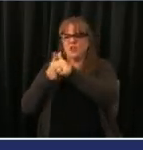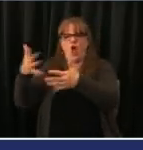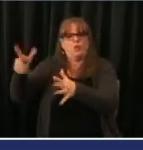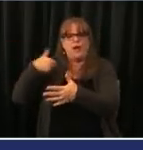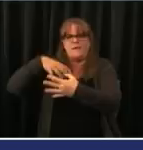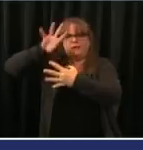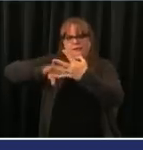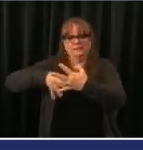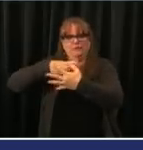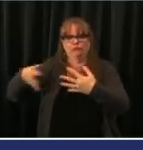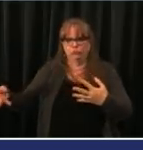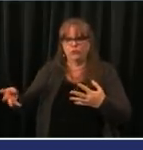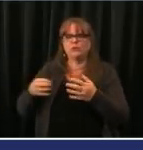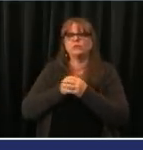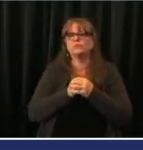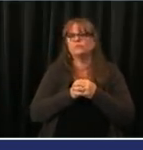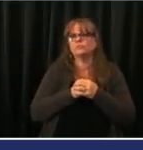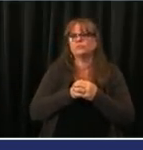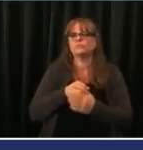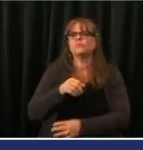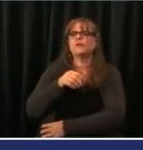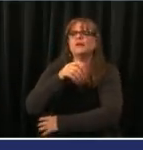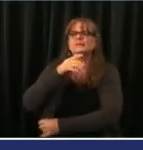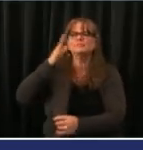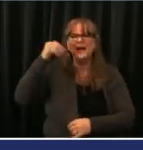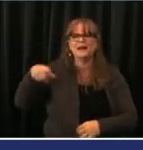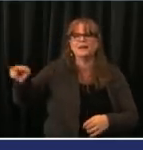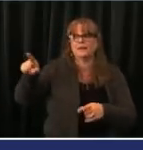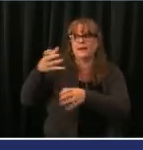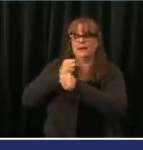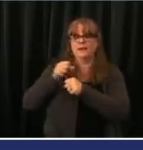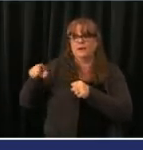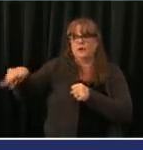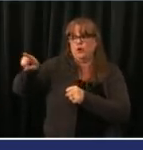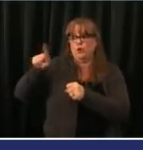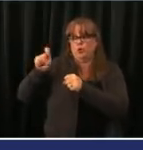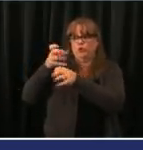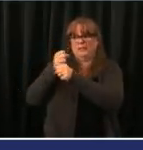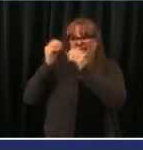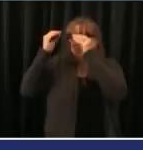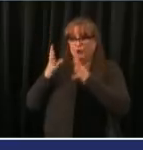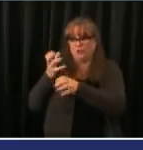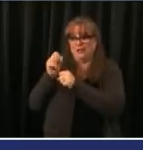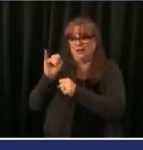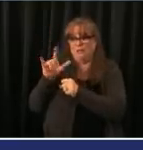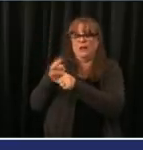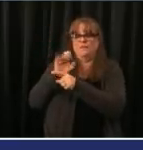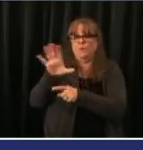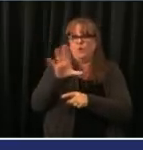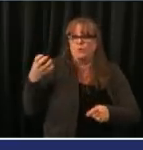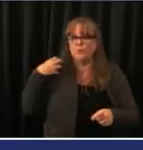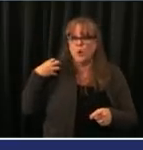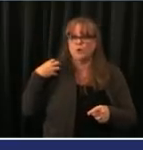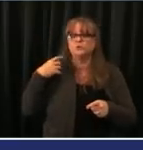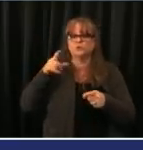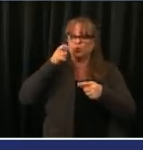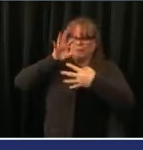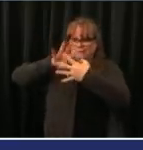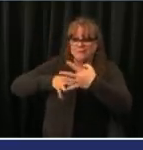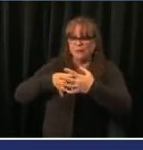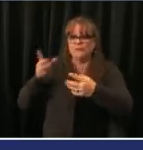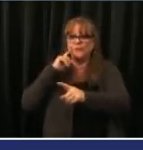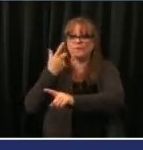tuned. Expect that email. In or around February 8th to be able to schedule that, and know that also